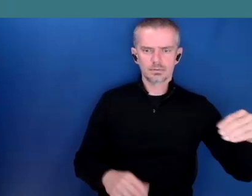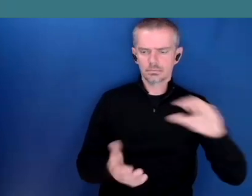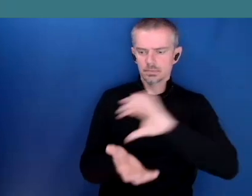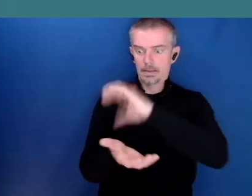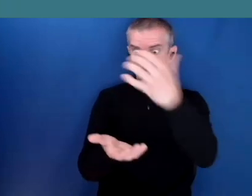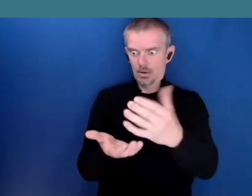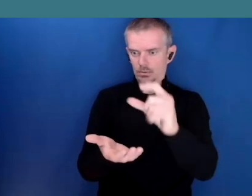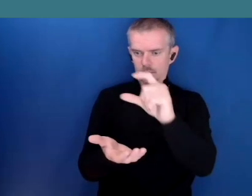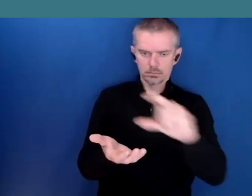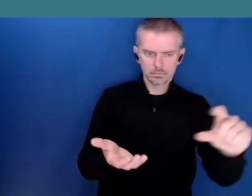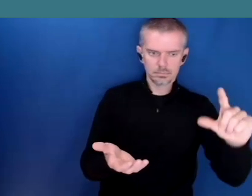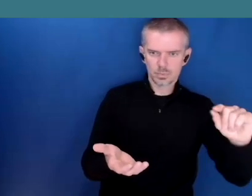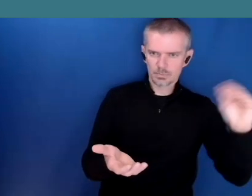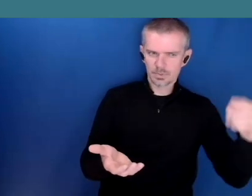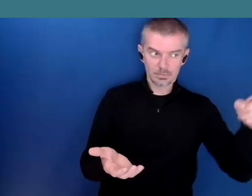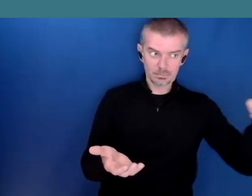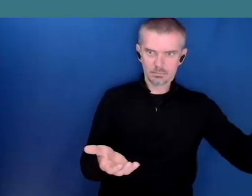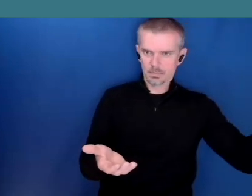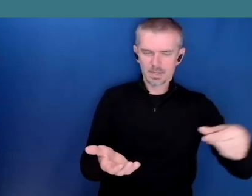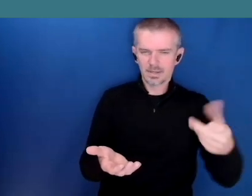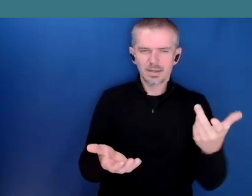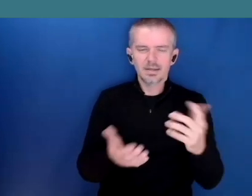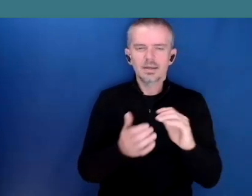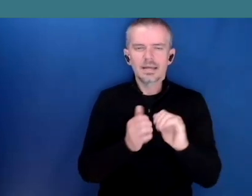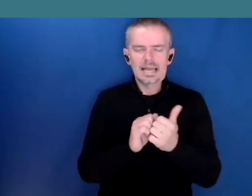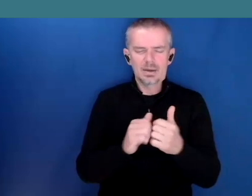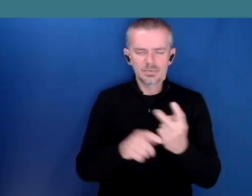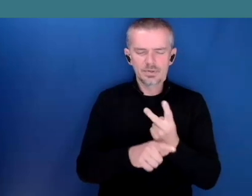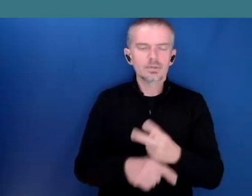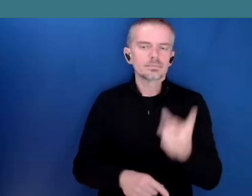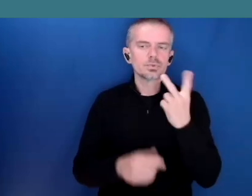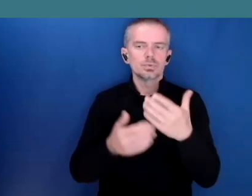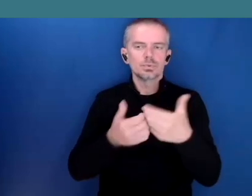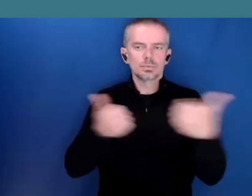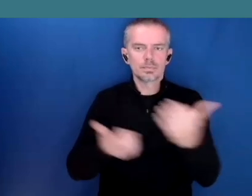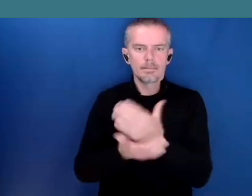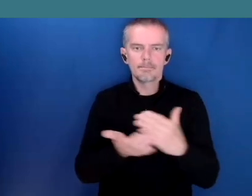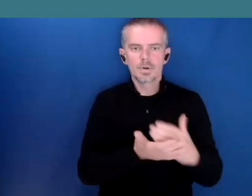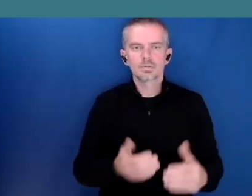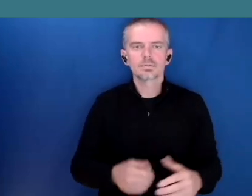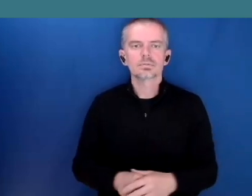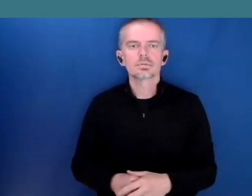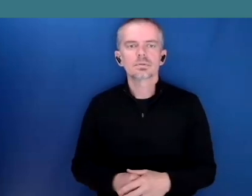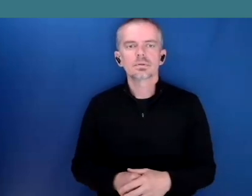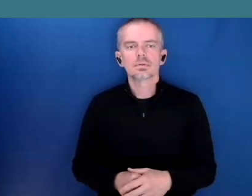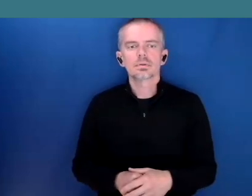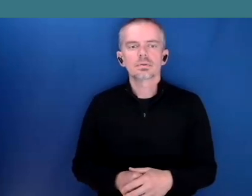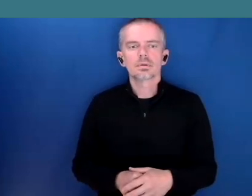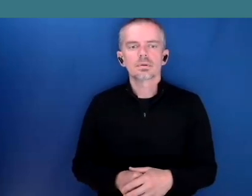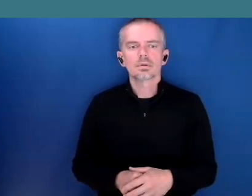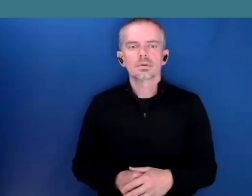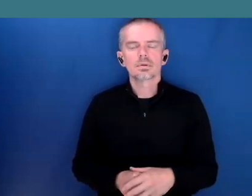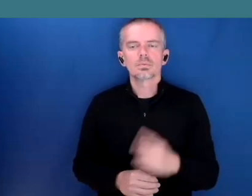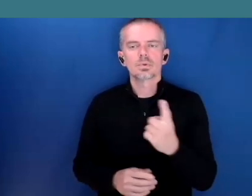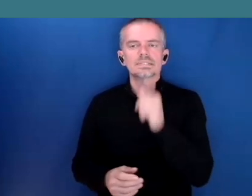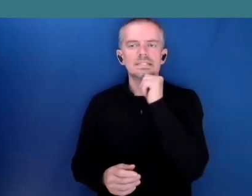up with that? Well, we really look at it in kind of two different components. One is going to be the non-cash. And so that'll be a direct expense to you as